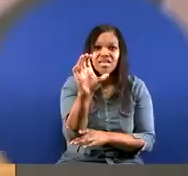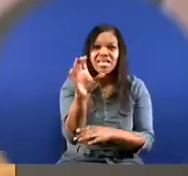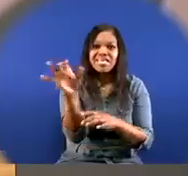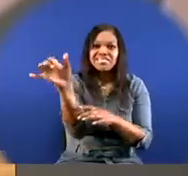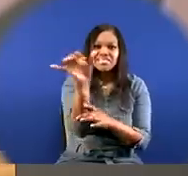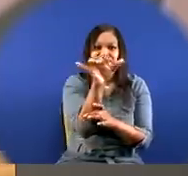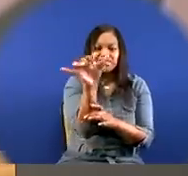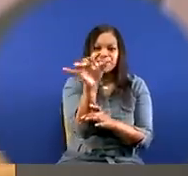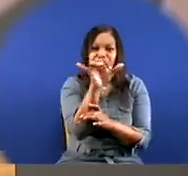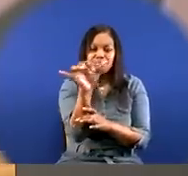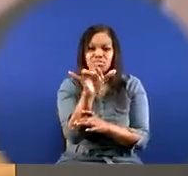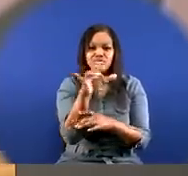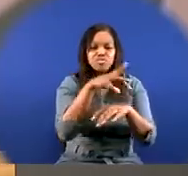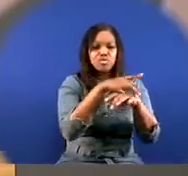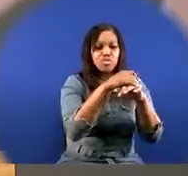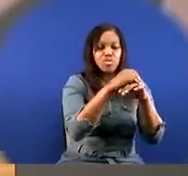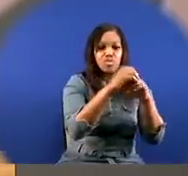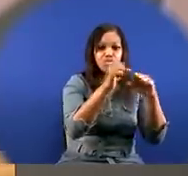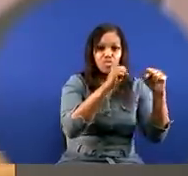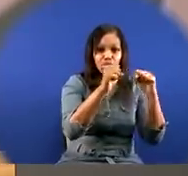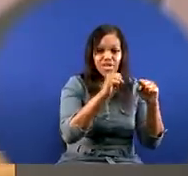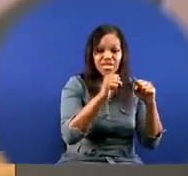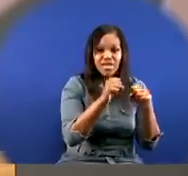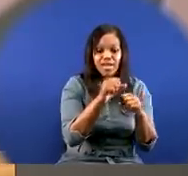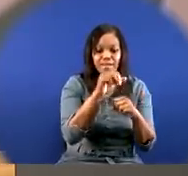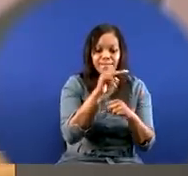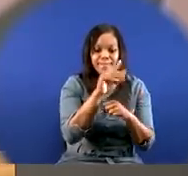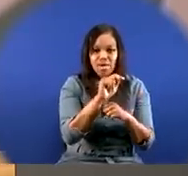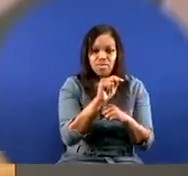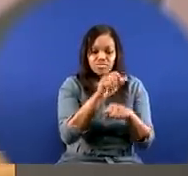parallels the earthquake at Mount Sinai